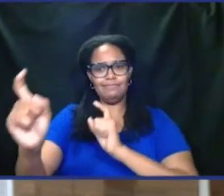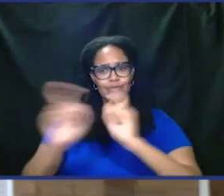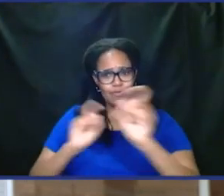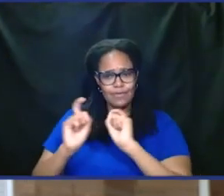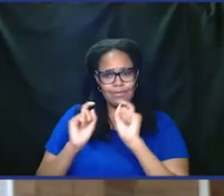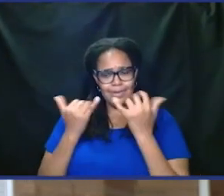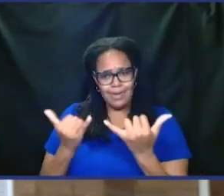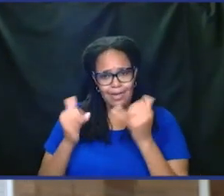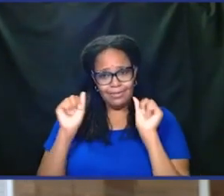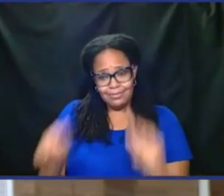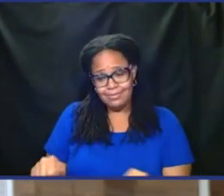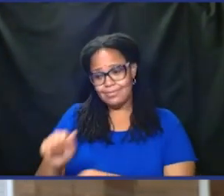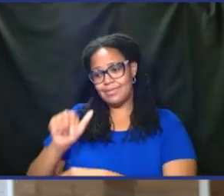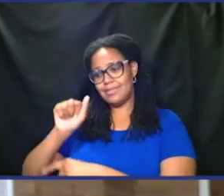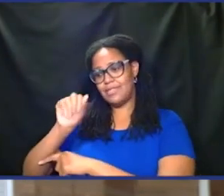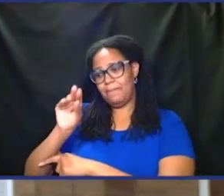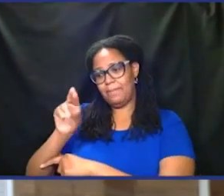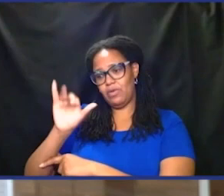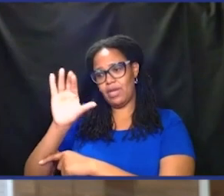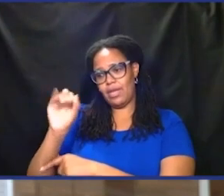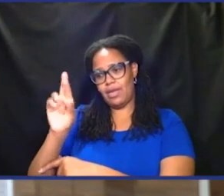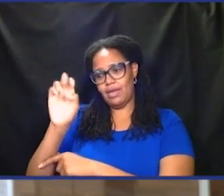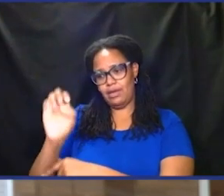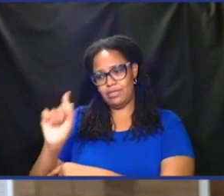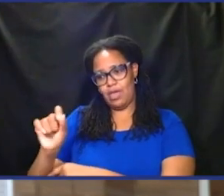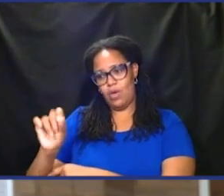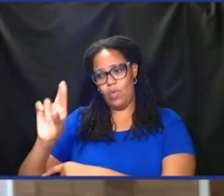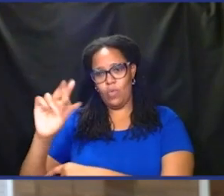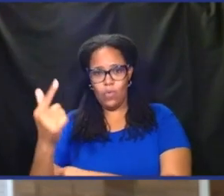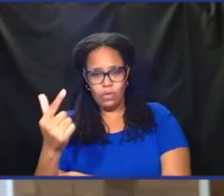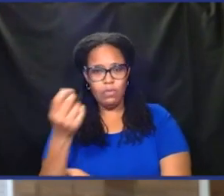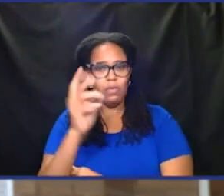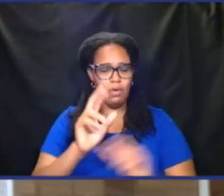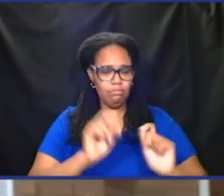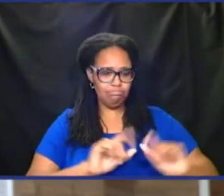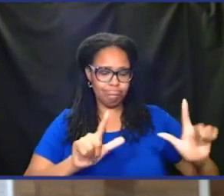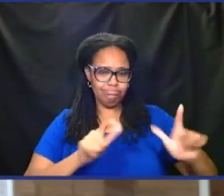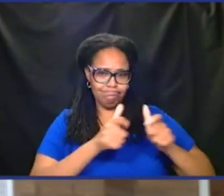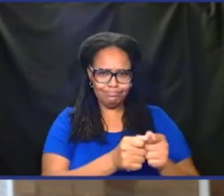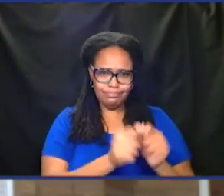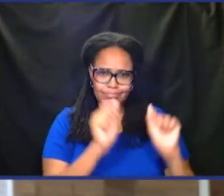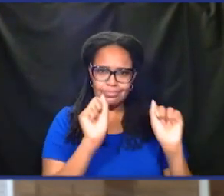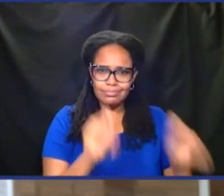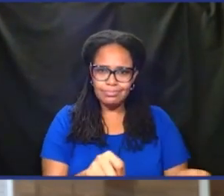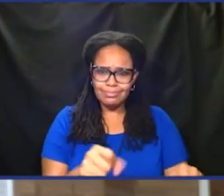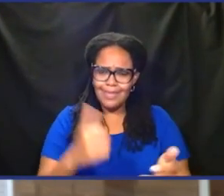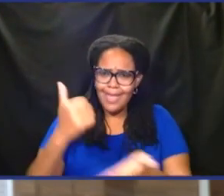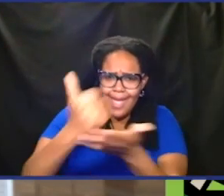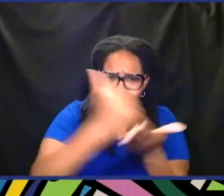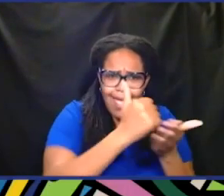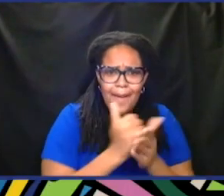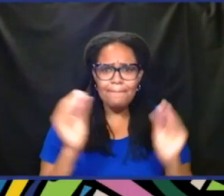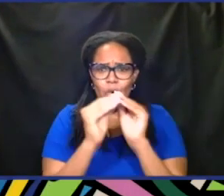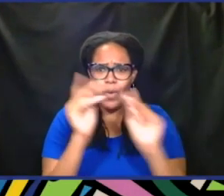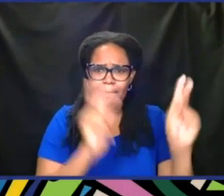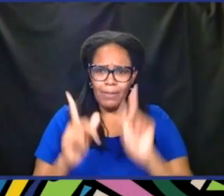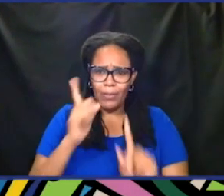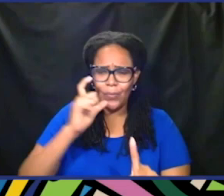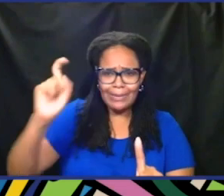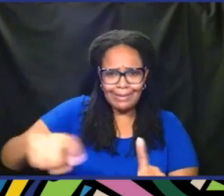americares.org or text your gift by following the instructions on your screen. Let's get health to more people who need it.